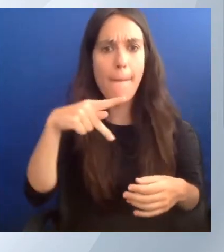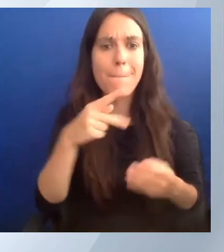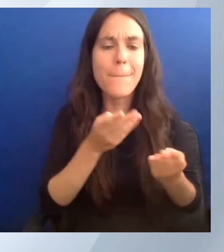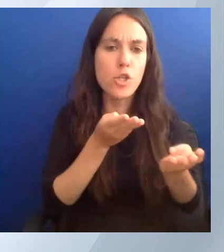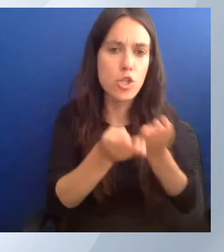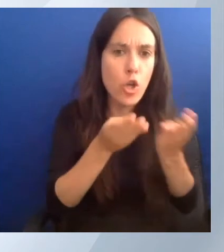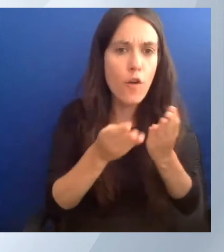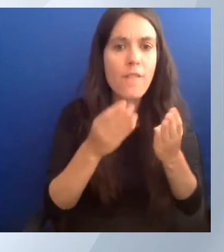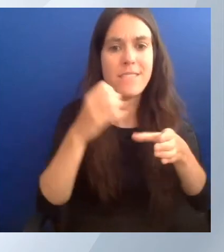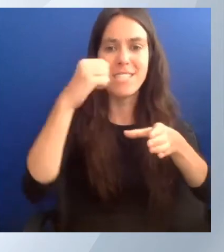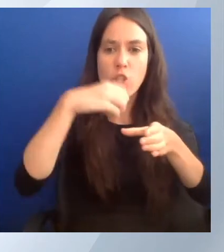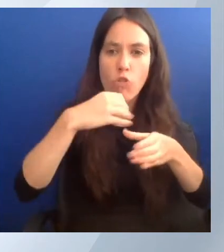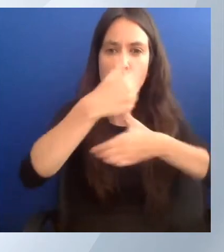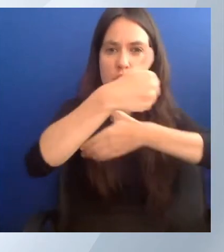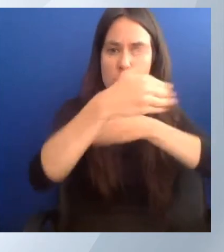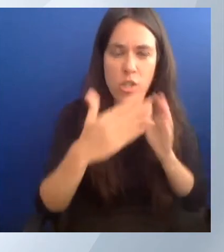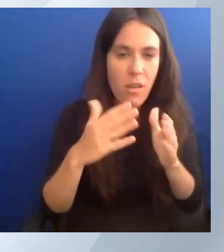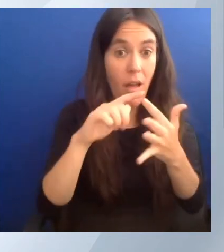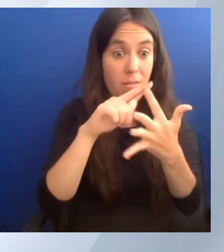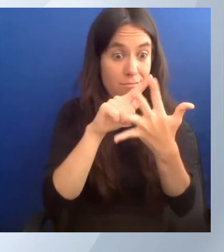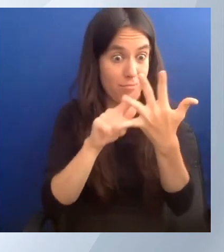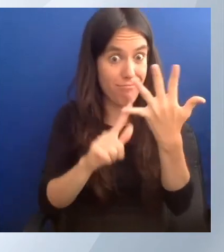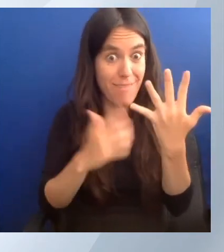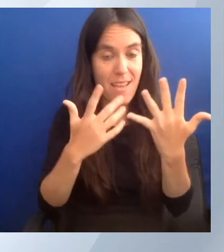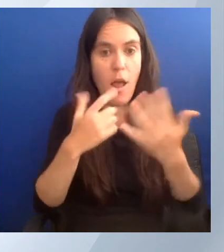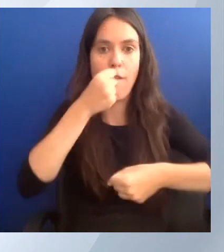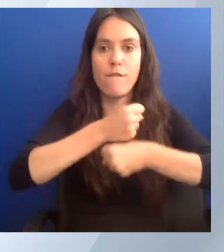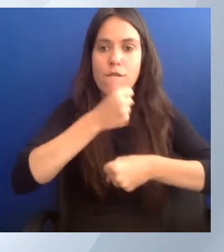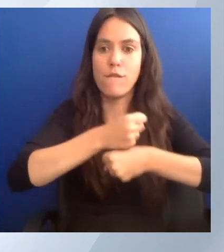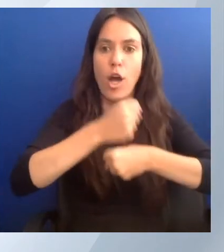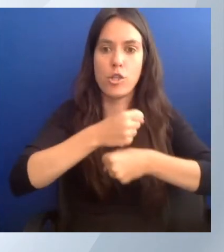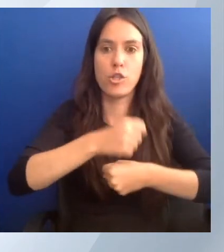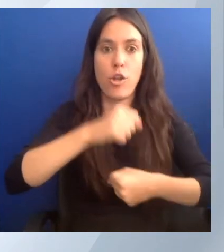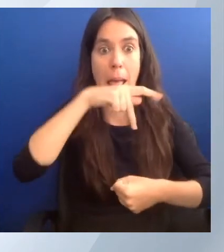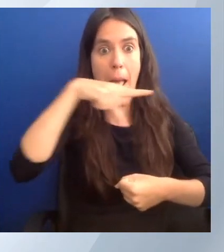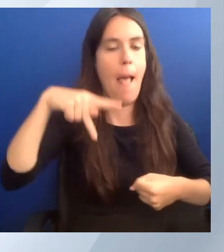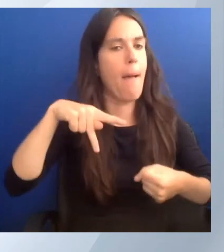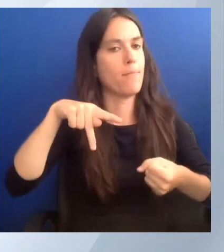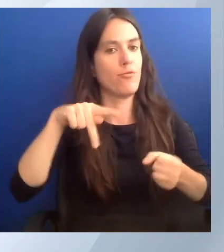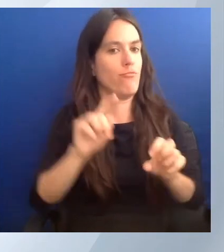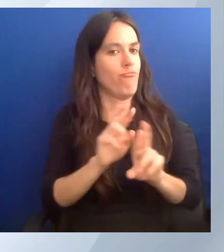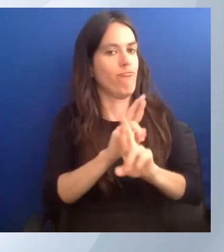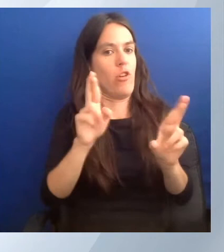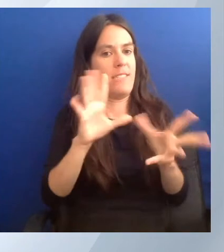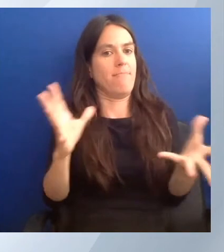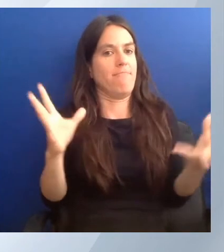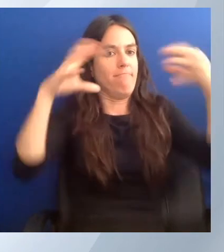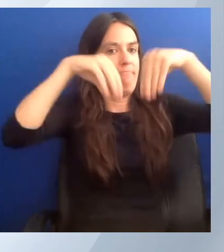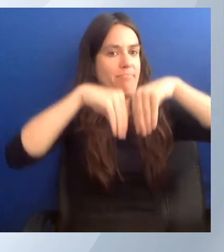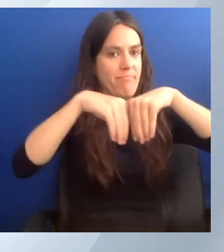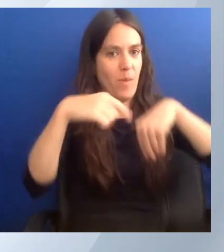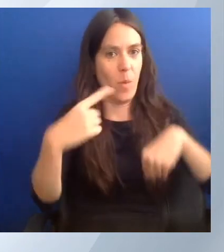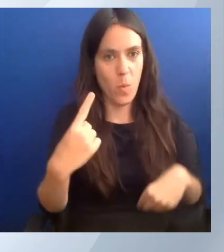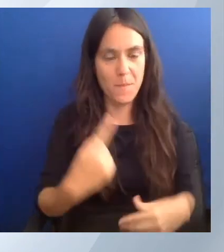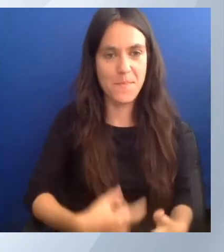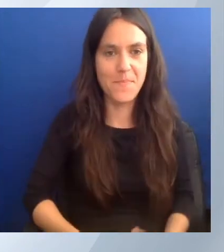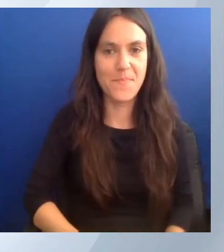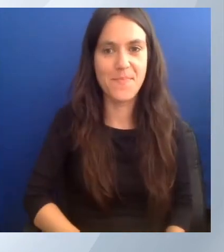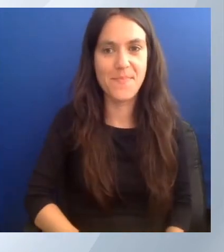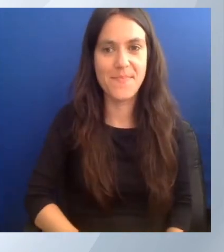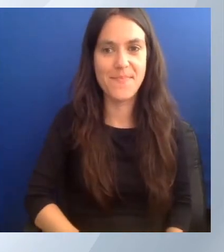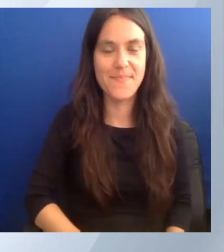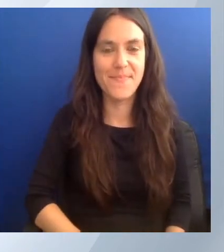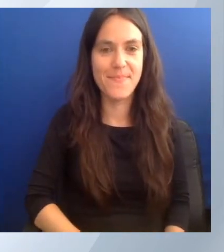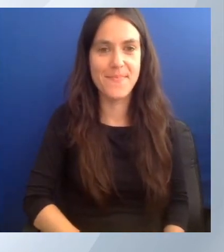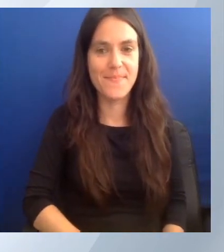account. And now we just want to add our function app to it, and then it will be complete. So we have our function app is